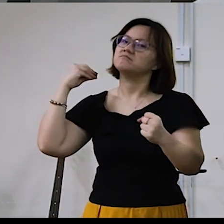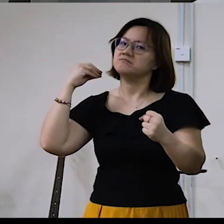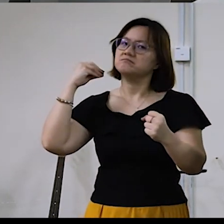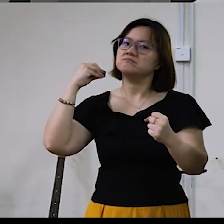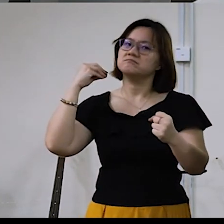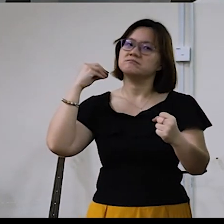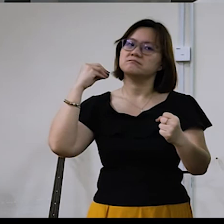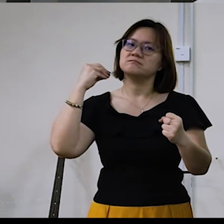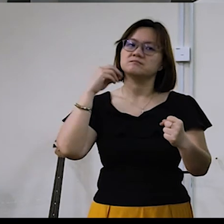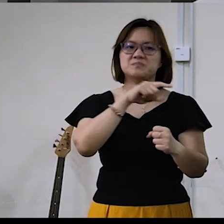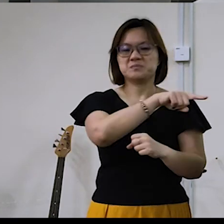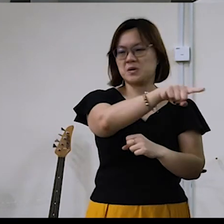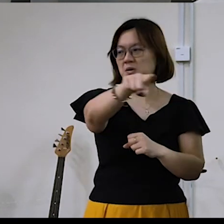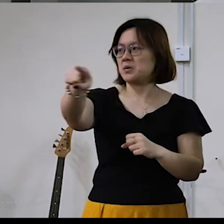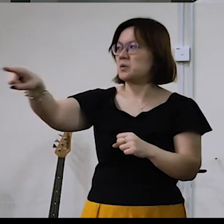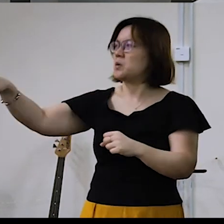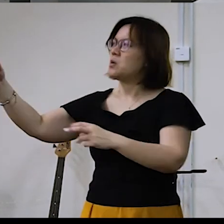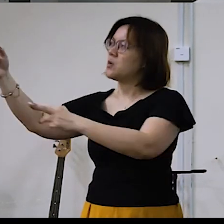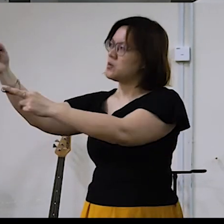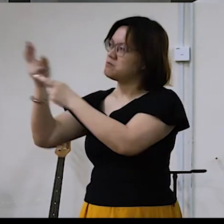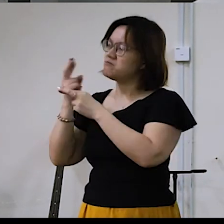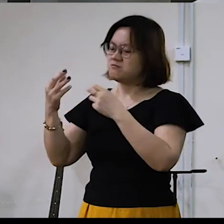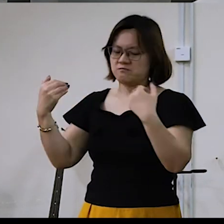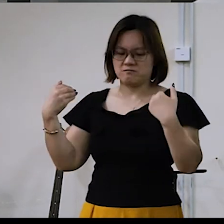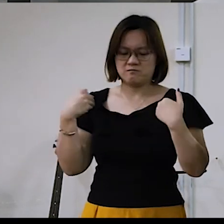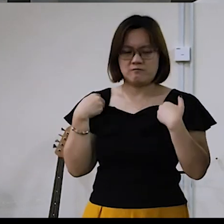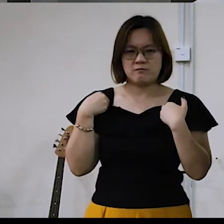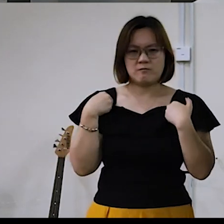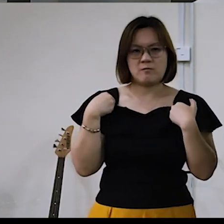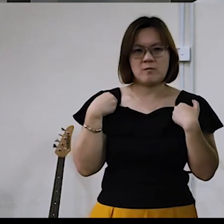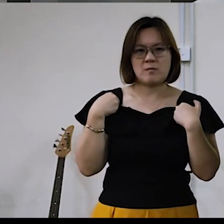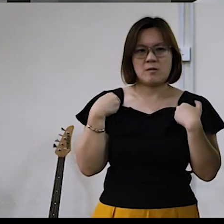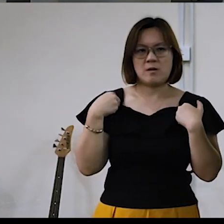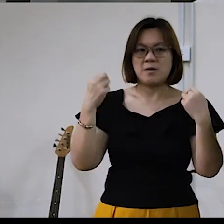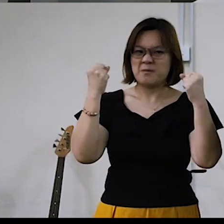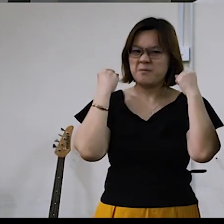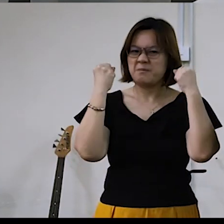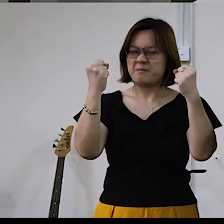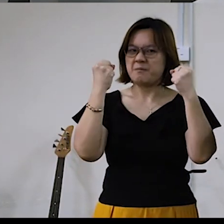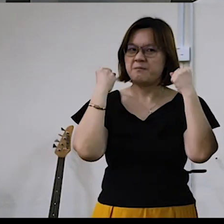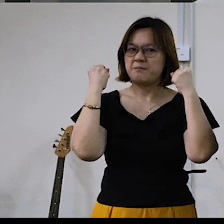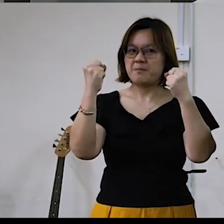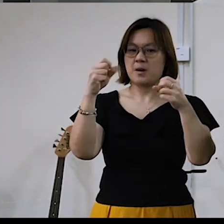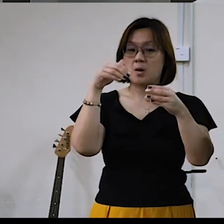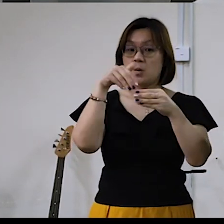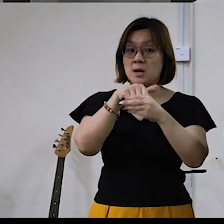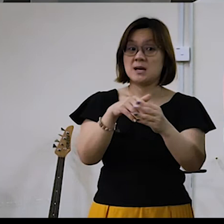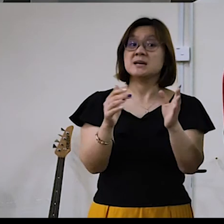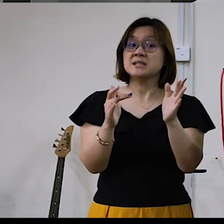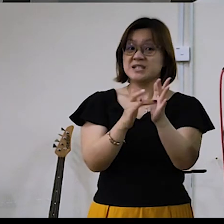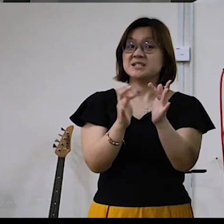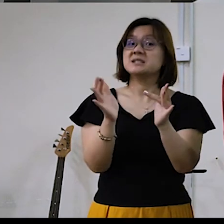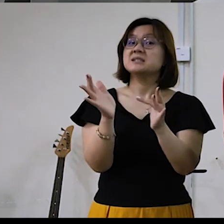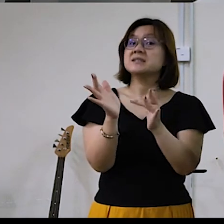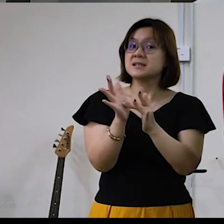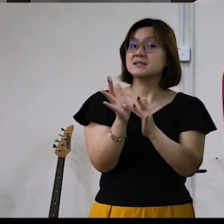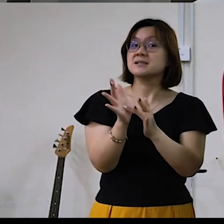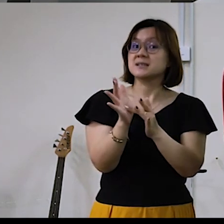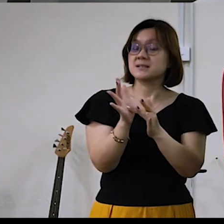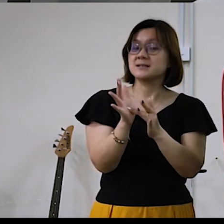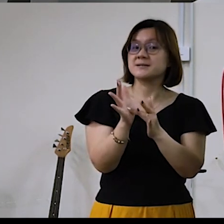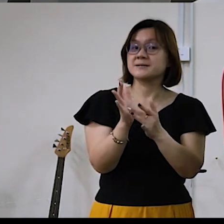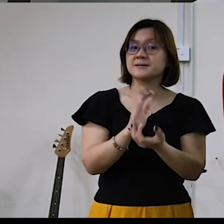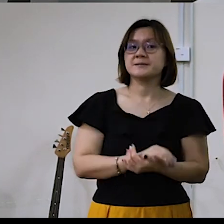Empowering. You receive power. When you are not baptized in the Holy Spirit, you are powerless. When you are baptized in the